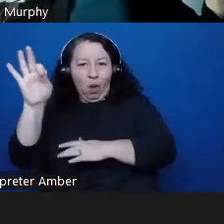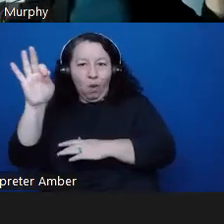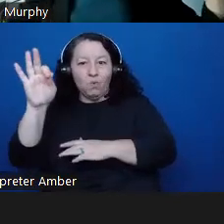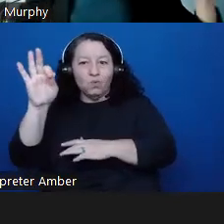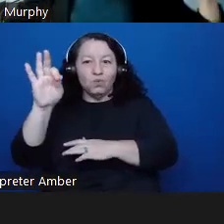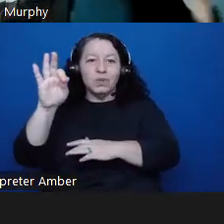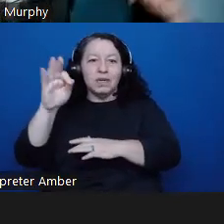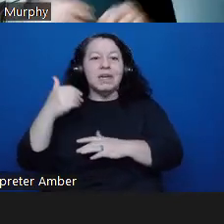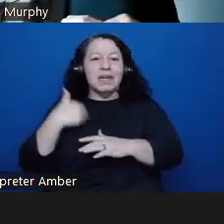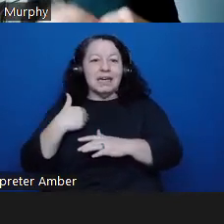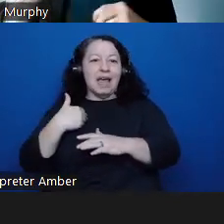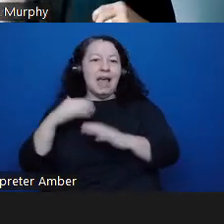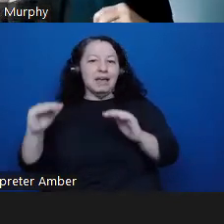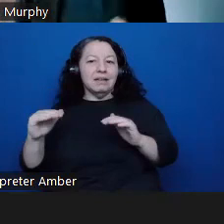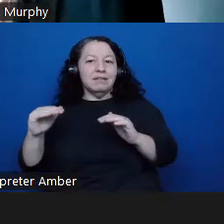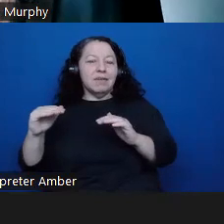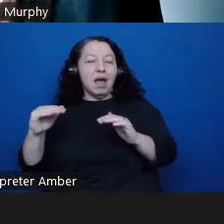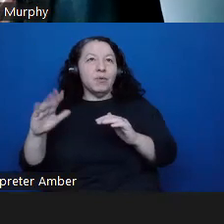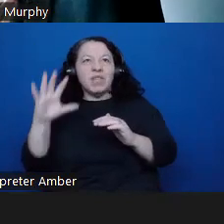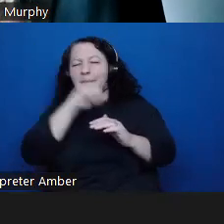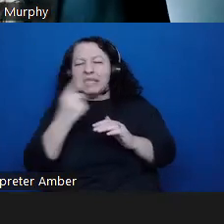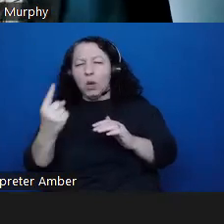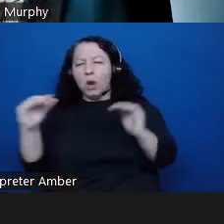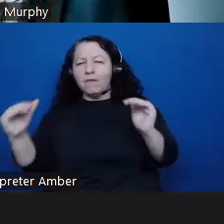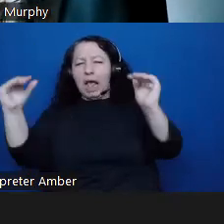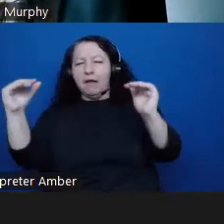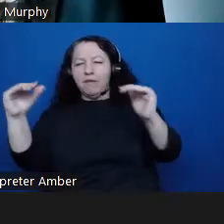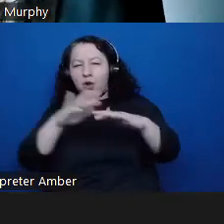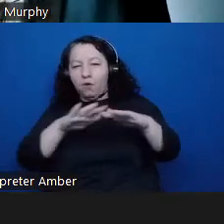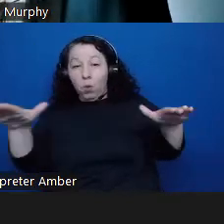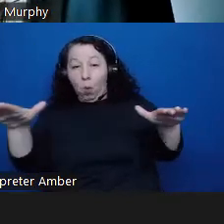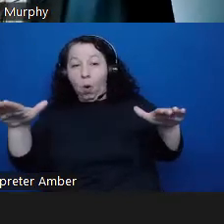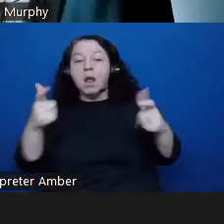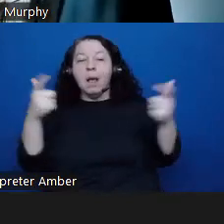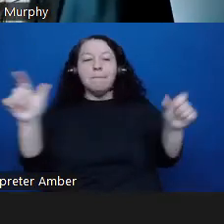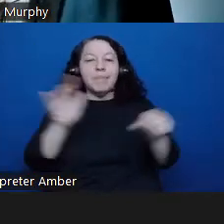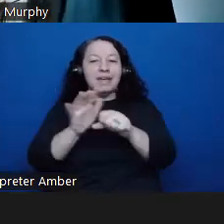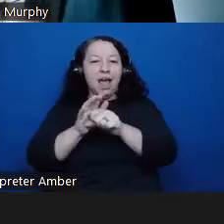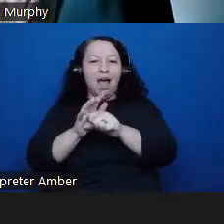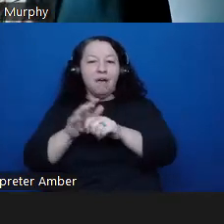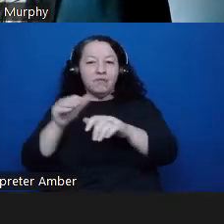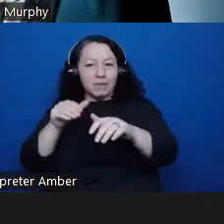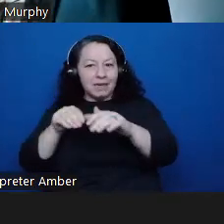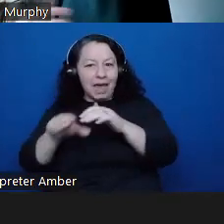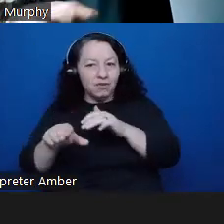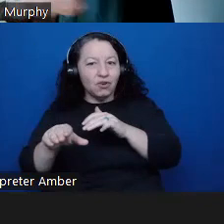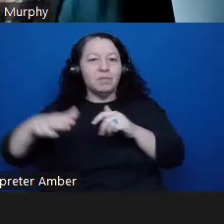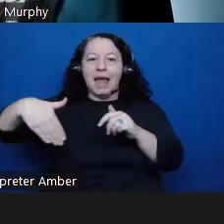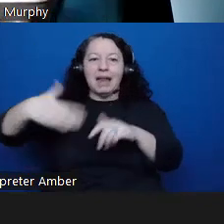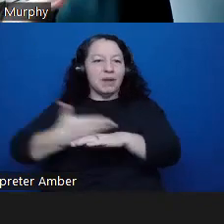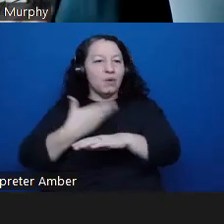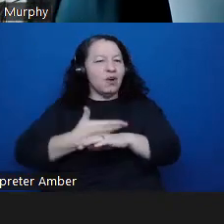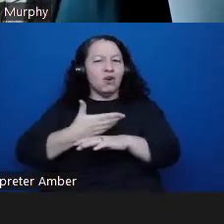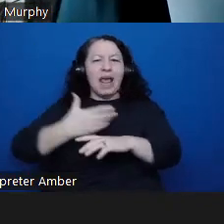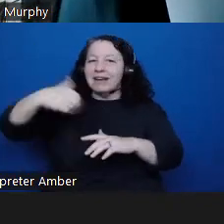missing the floor. It was large enough to be entered and had been renovated but not fired. It was an unusual kiln